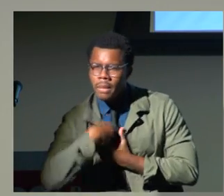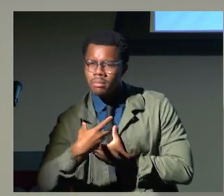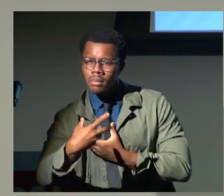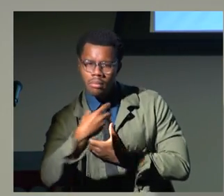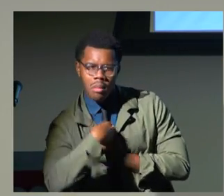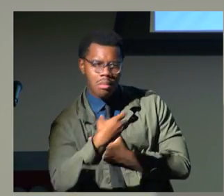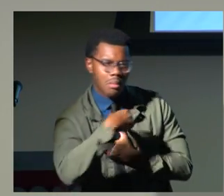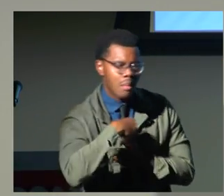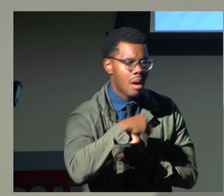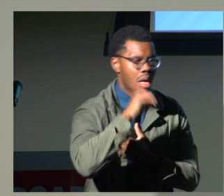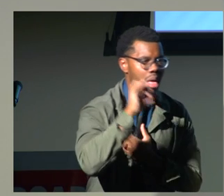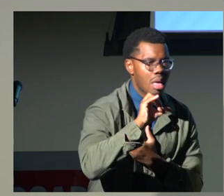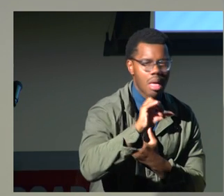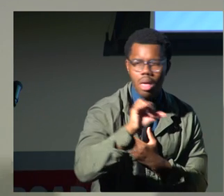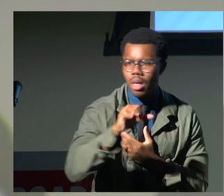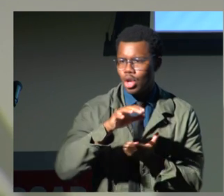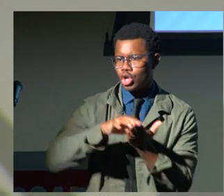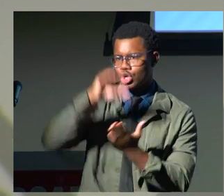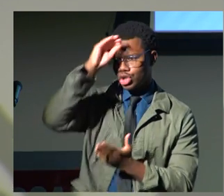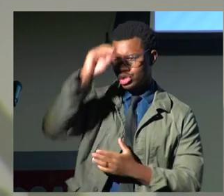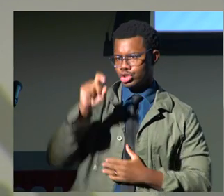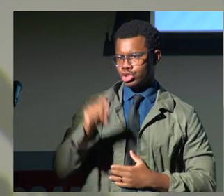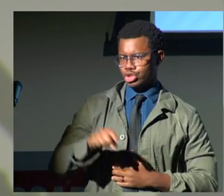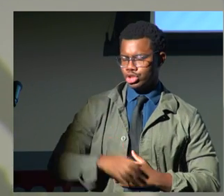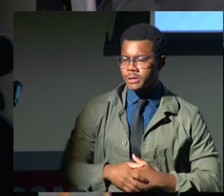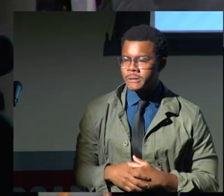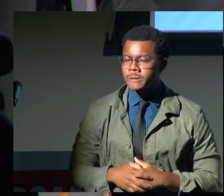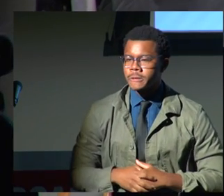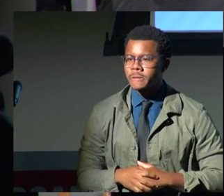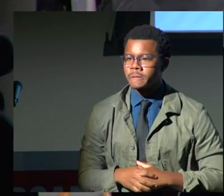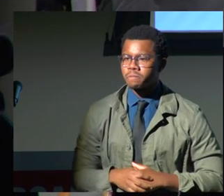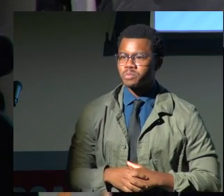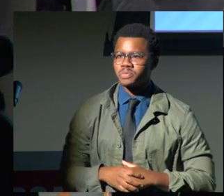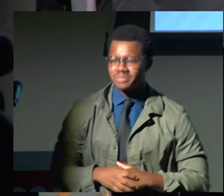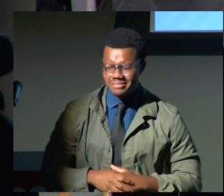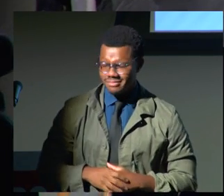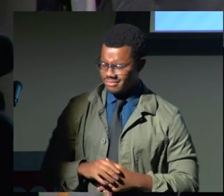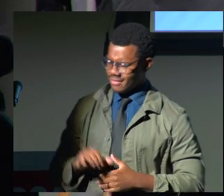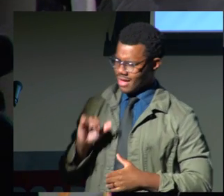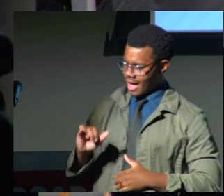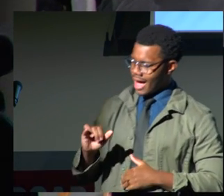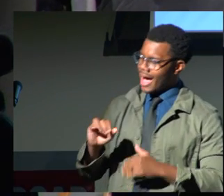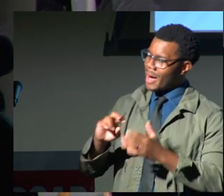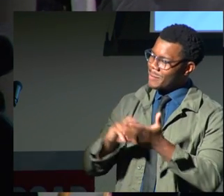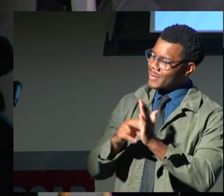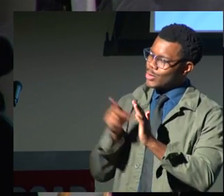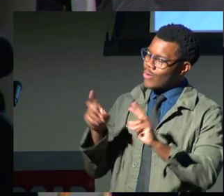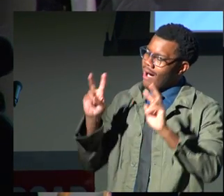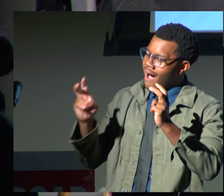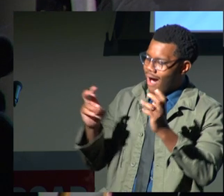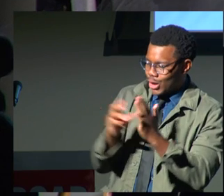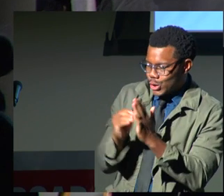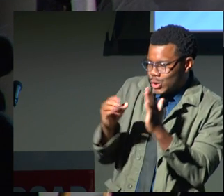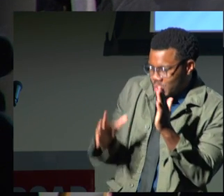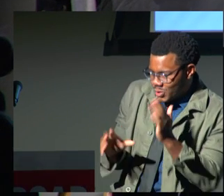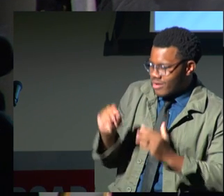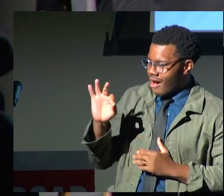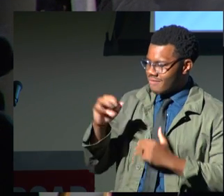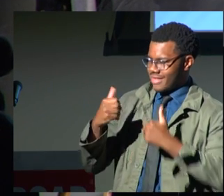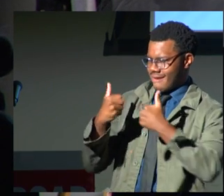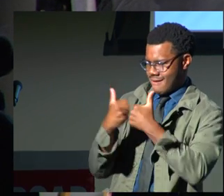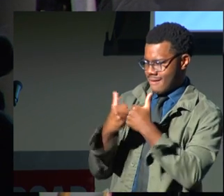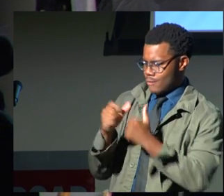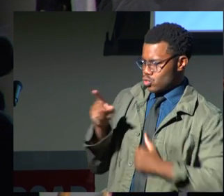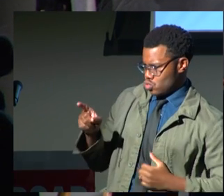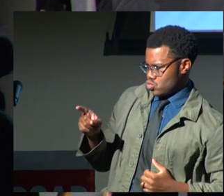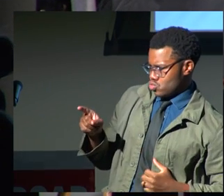at. Mm-hmm. So you're a real student of the game. I think you're a real, you are a true,